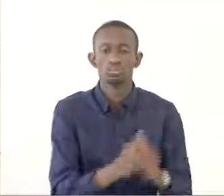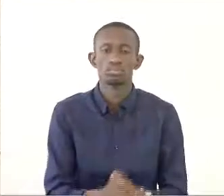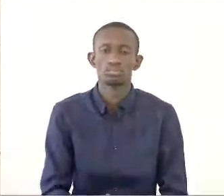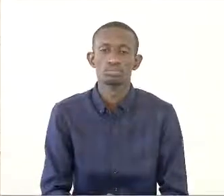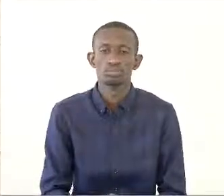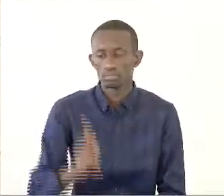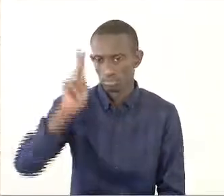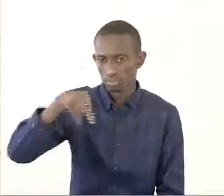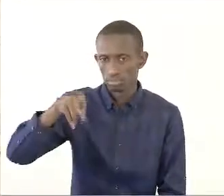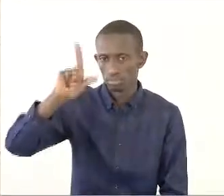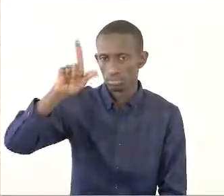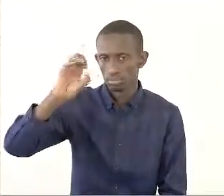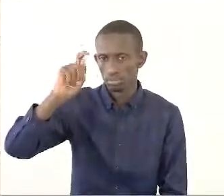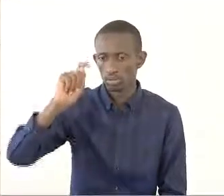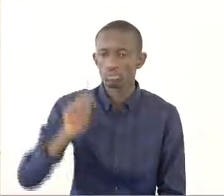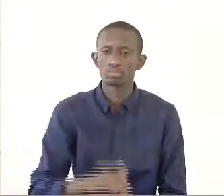Plot the equation.